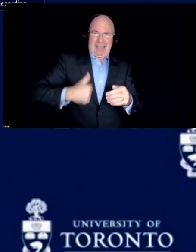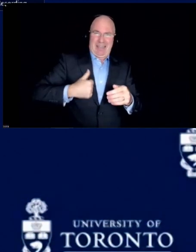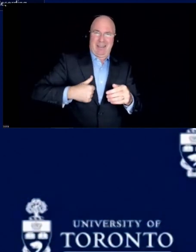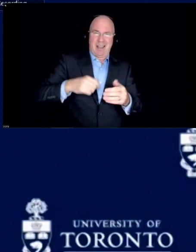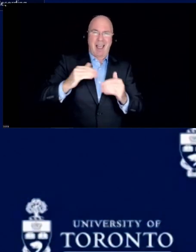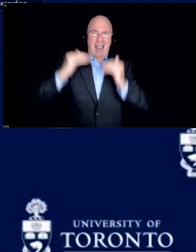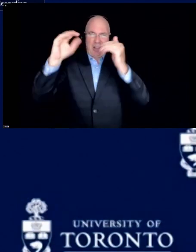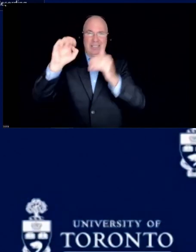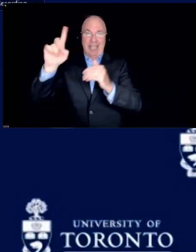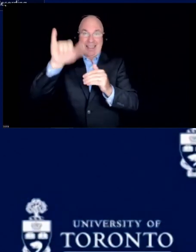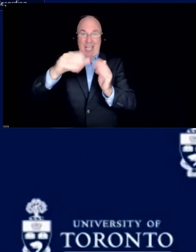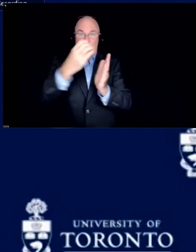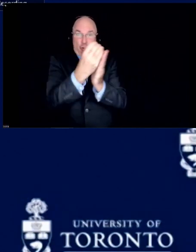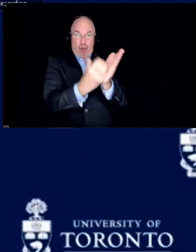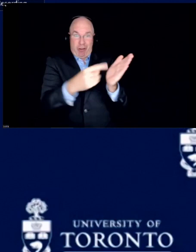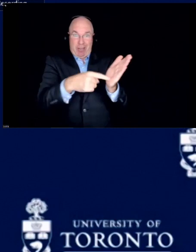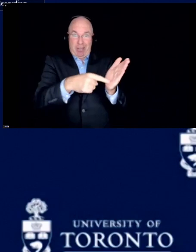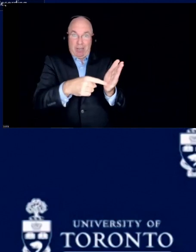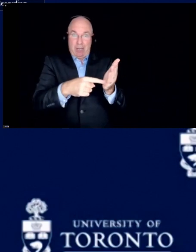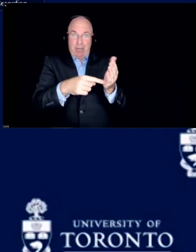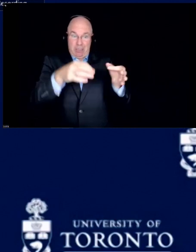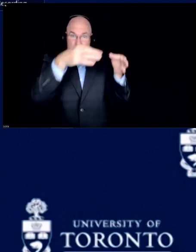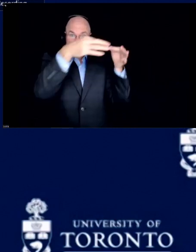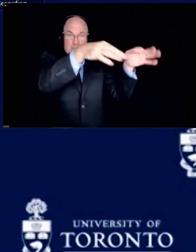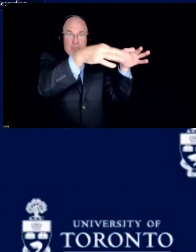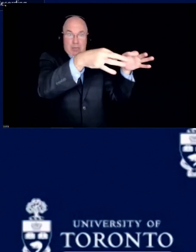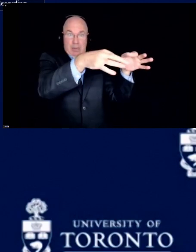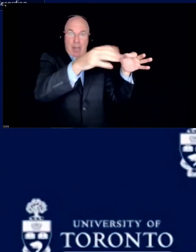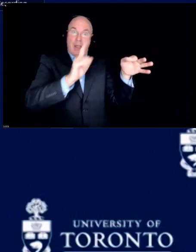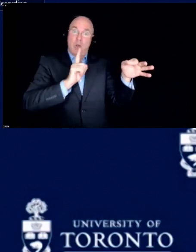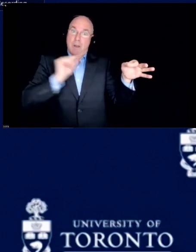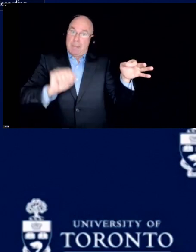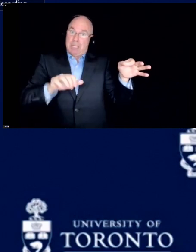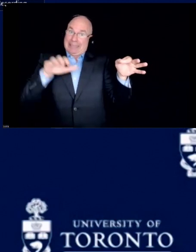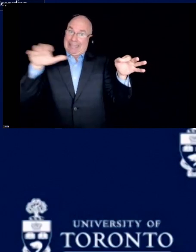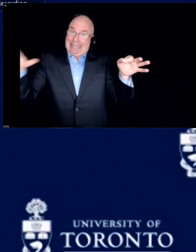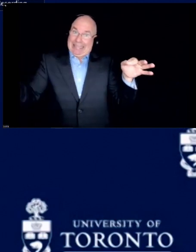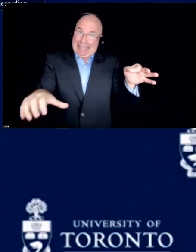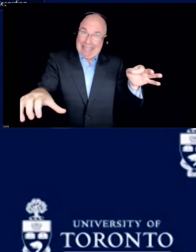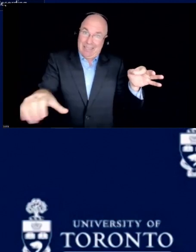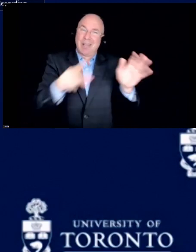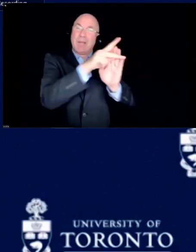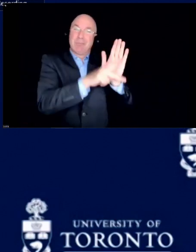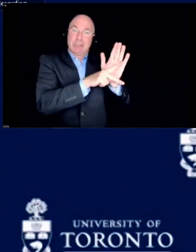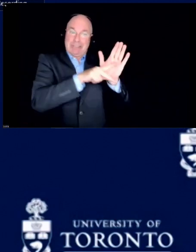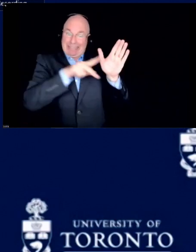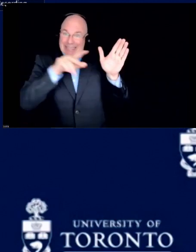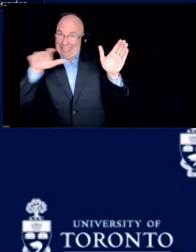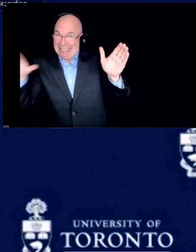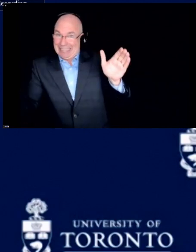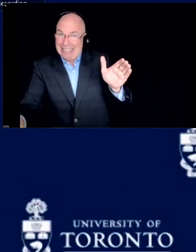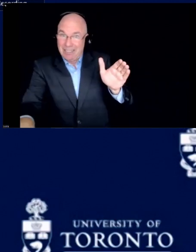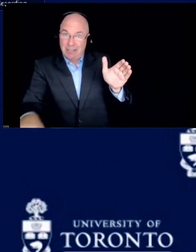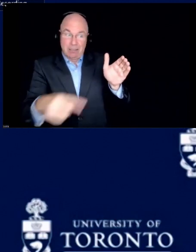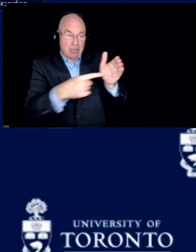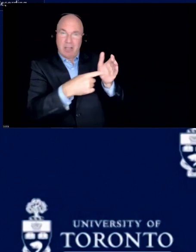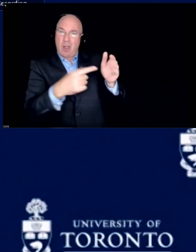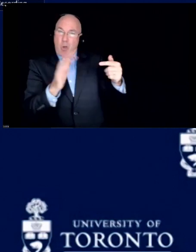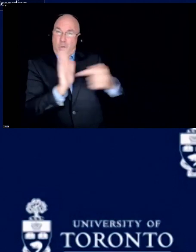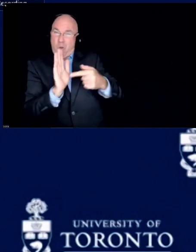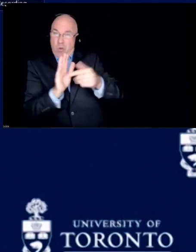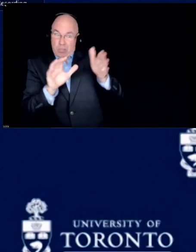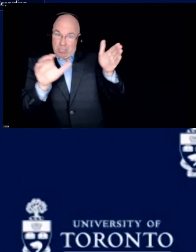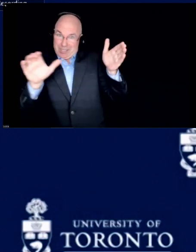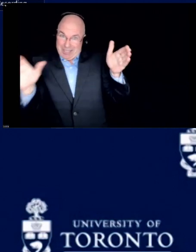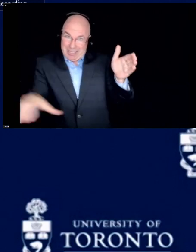that the Charter is only as good as our ability to deliver on its principles, actions, and accountabilities.